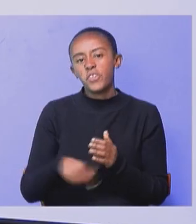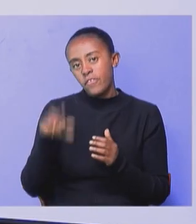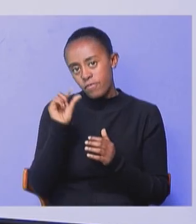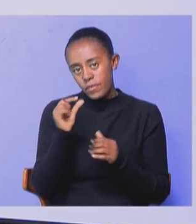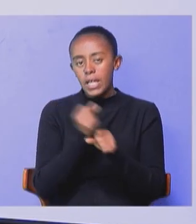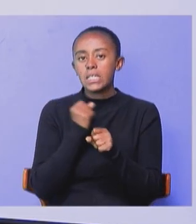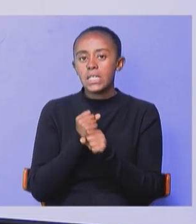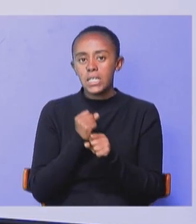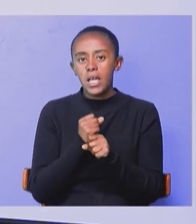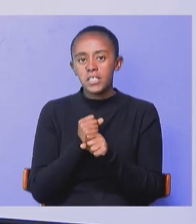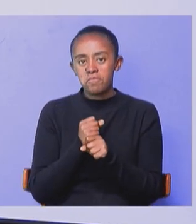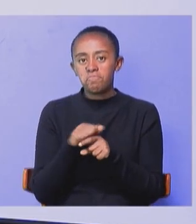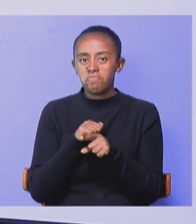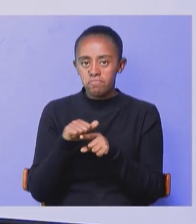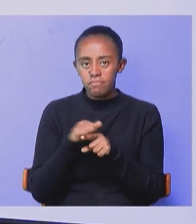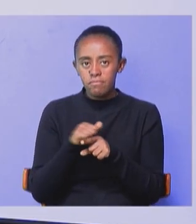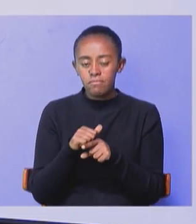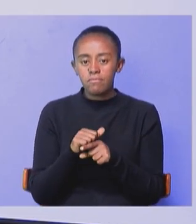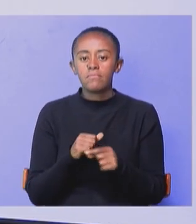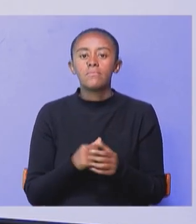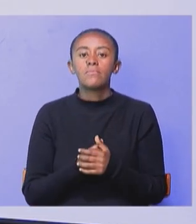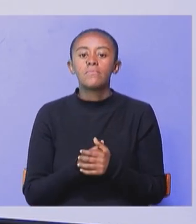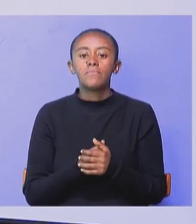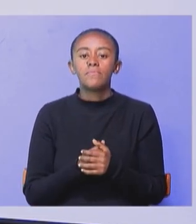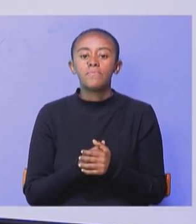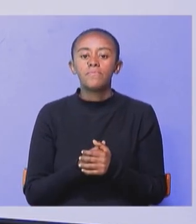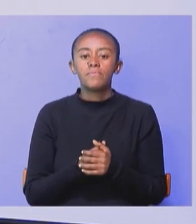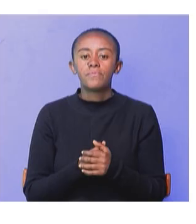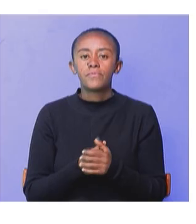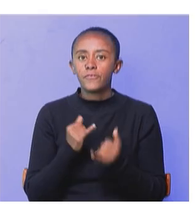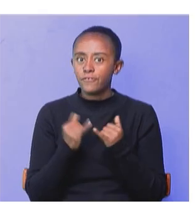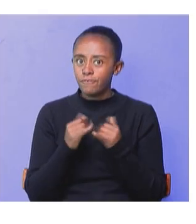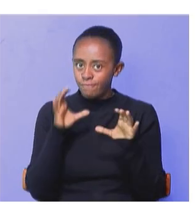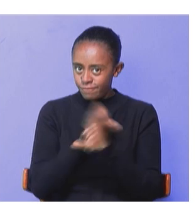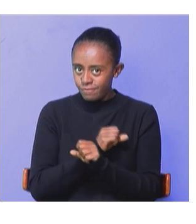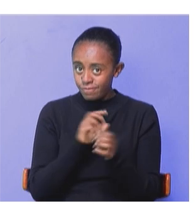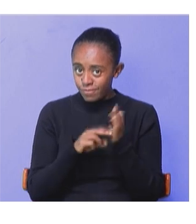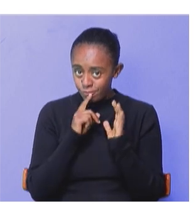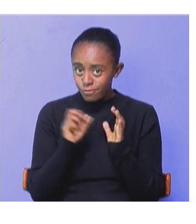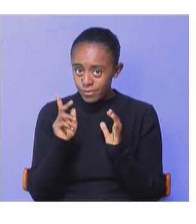few exercises and we will finish the lesson.